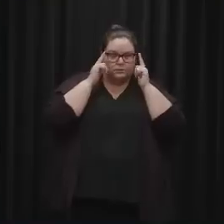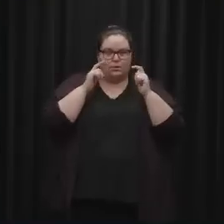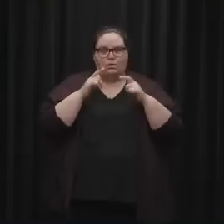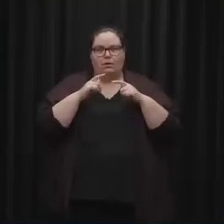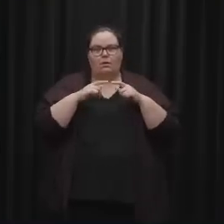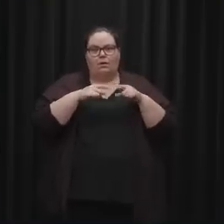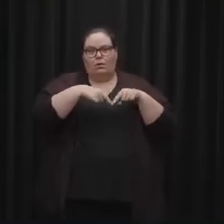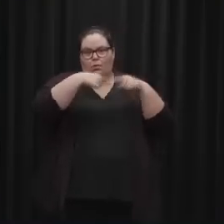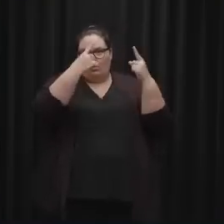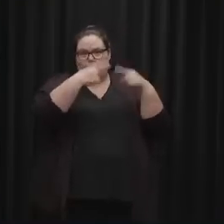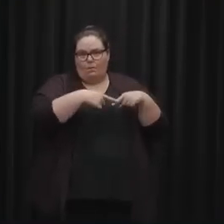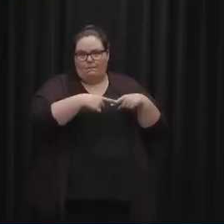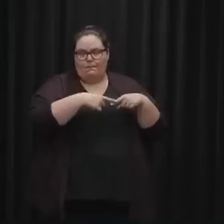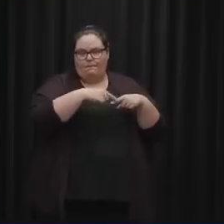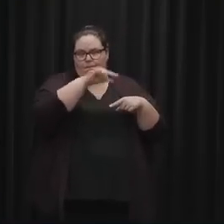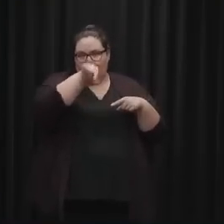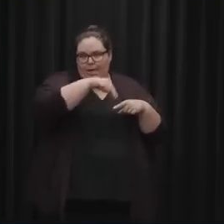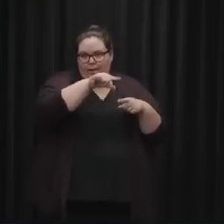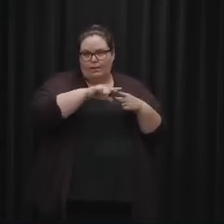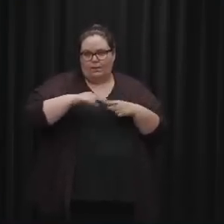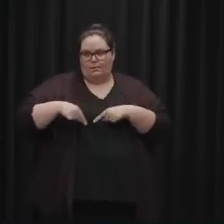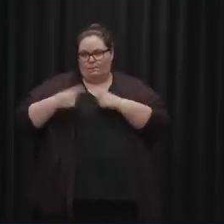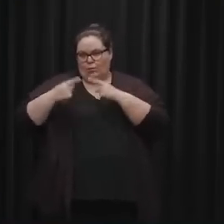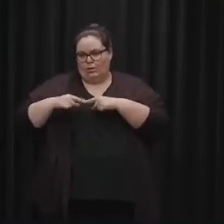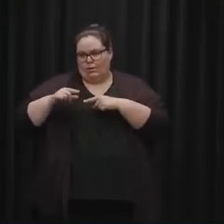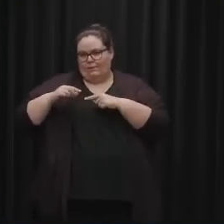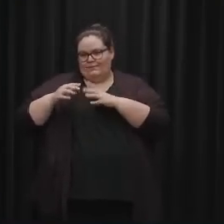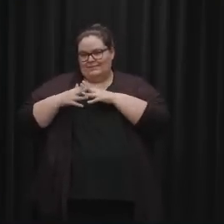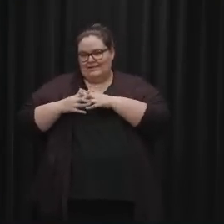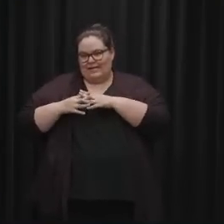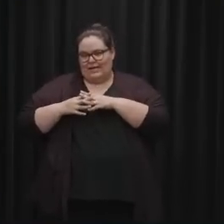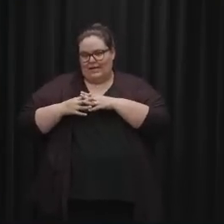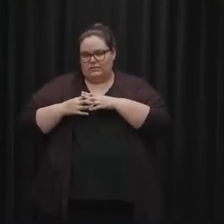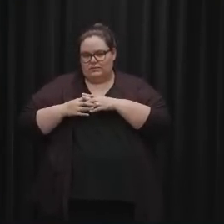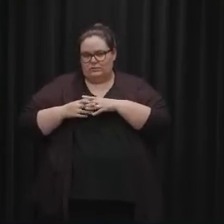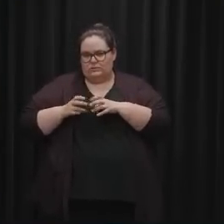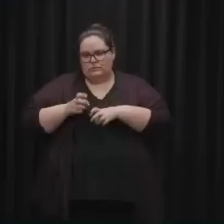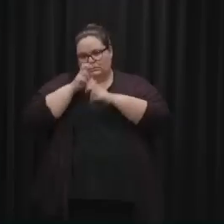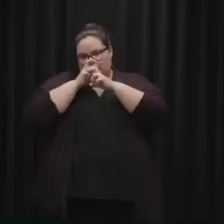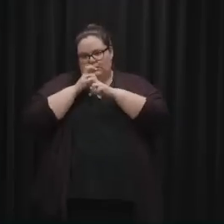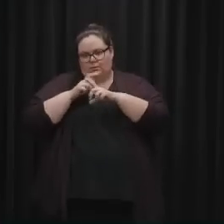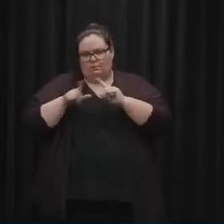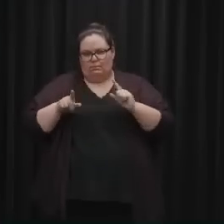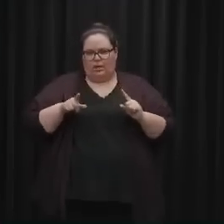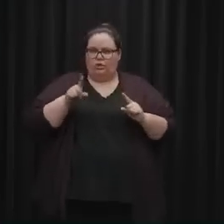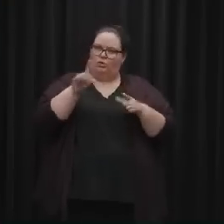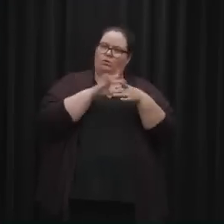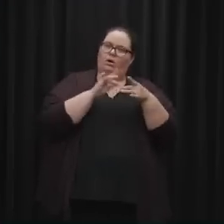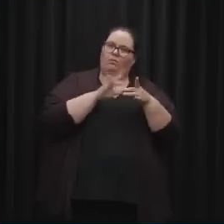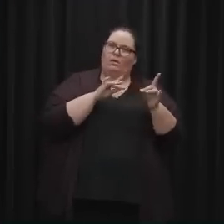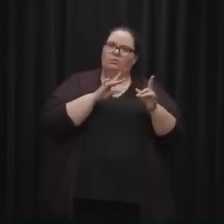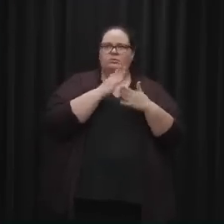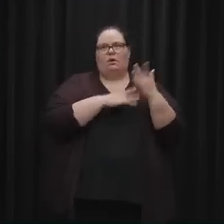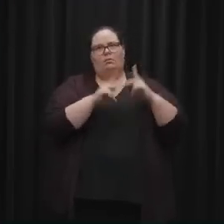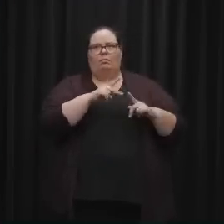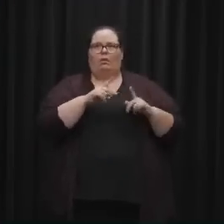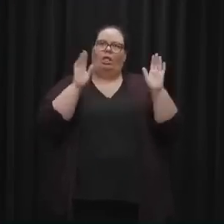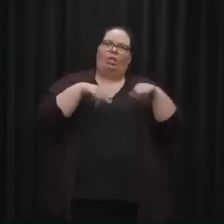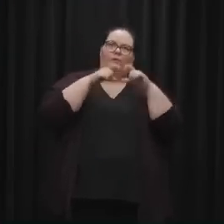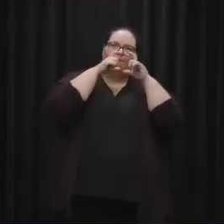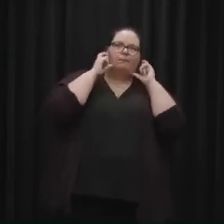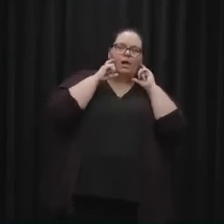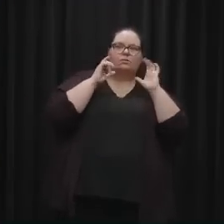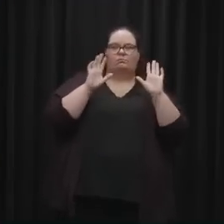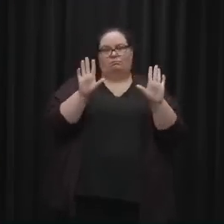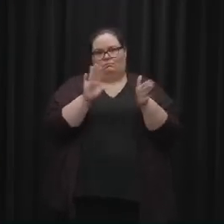are going to be really tight. On the other hand, you're saying you're seeing instances of people not wearing masks in businesses,